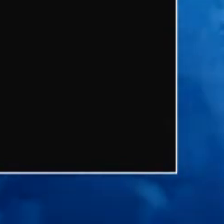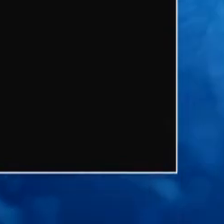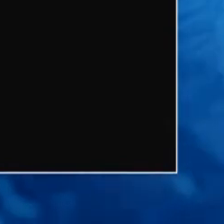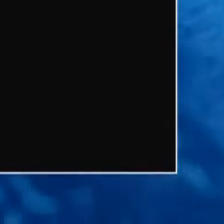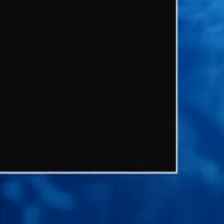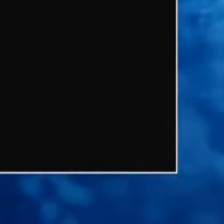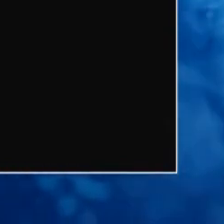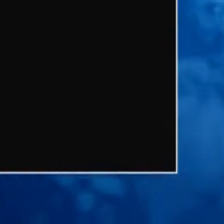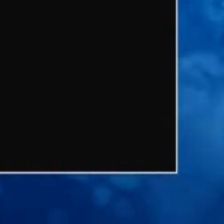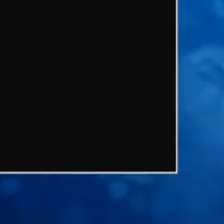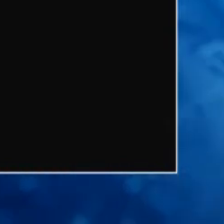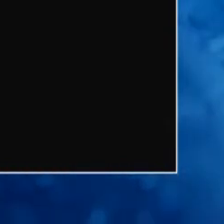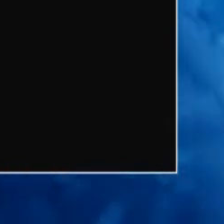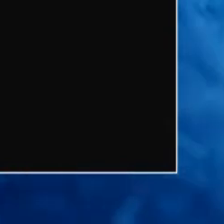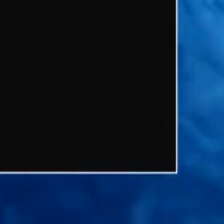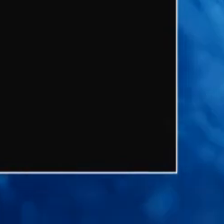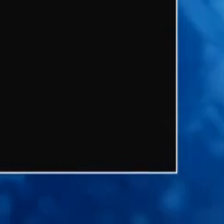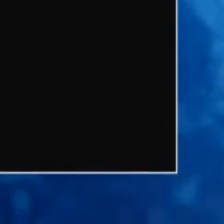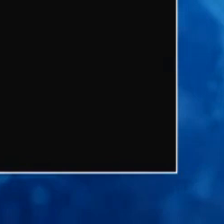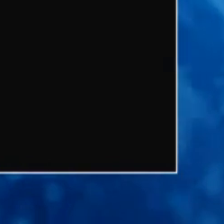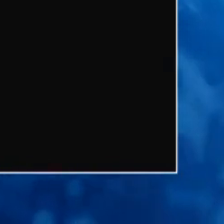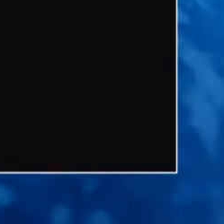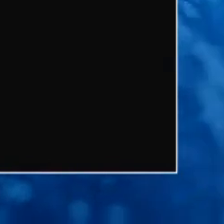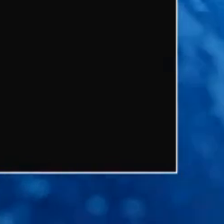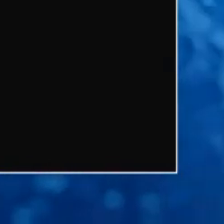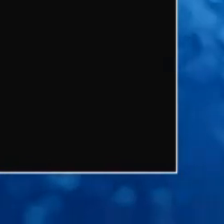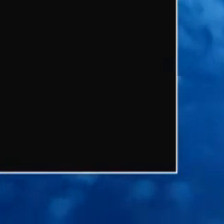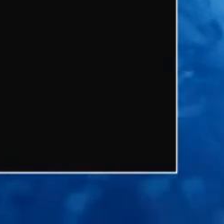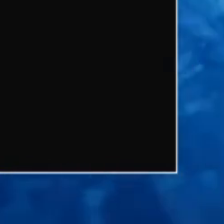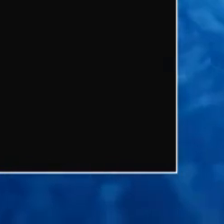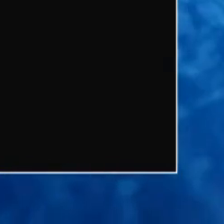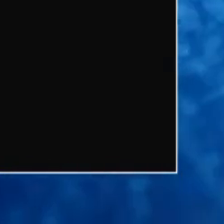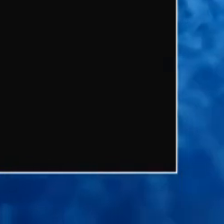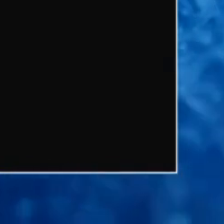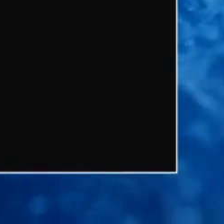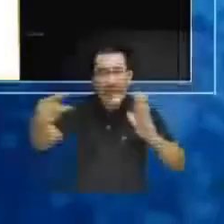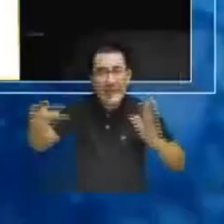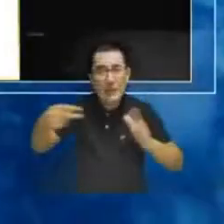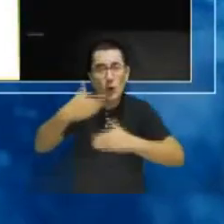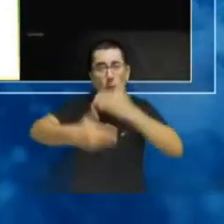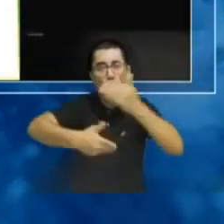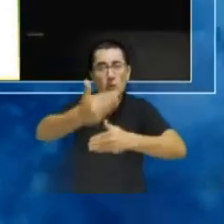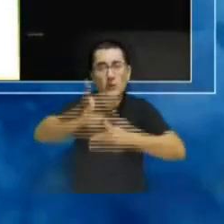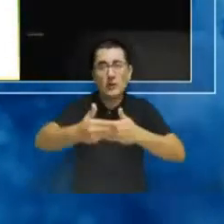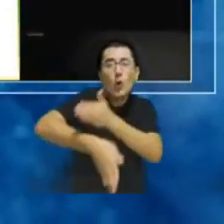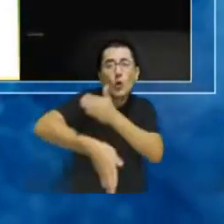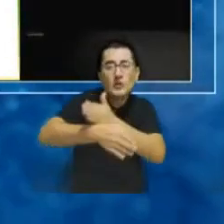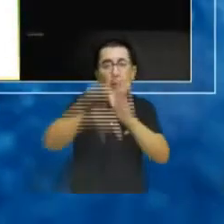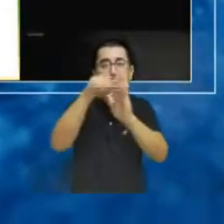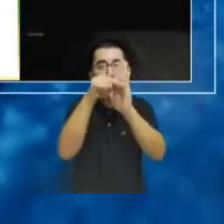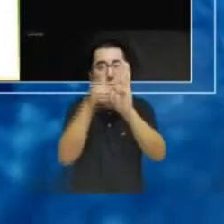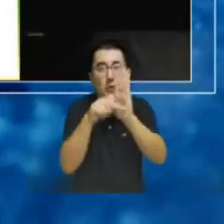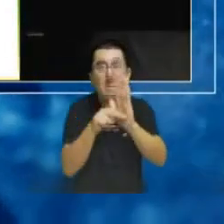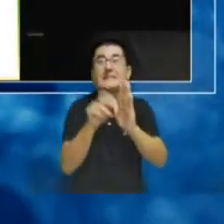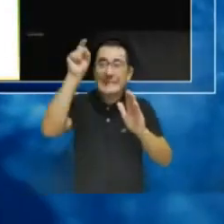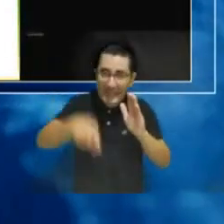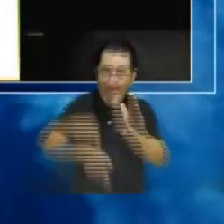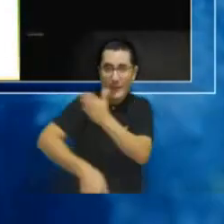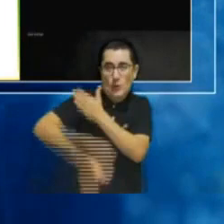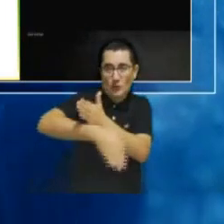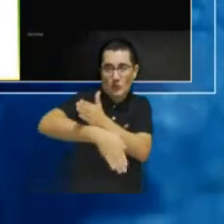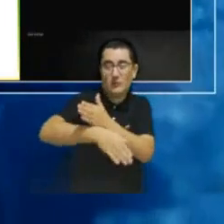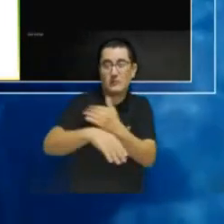ministry as a technical branch of government that we have like this possibility of having the continuity of the policies and so on. Because